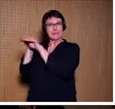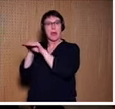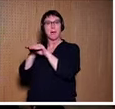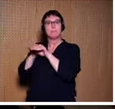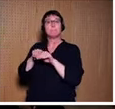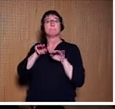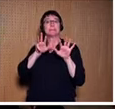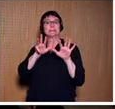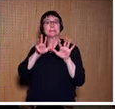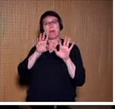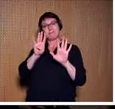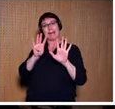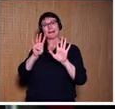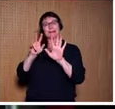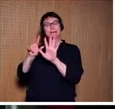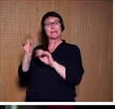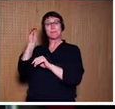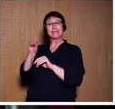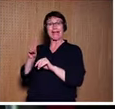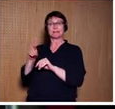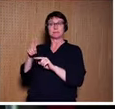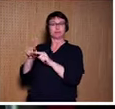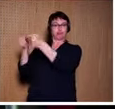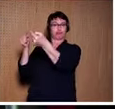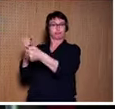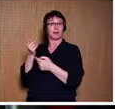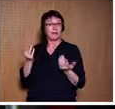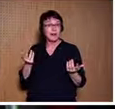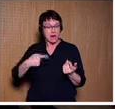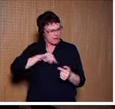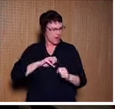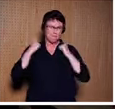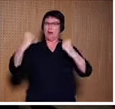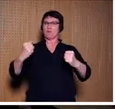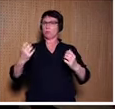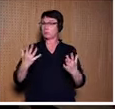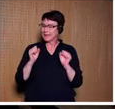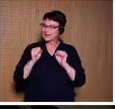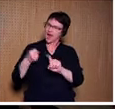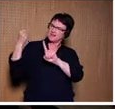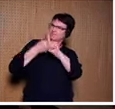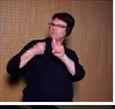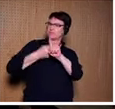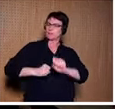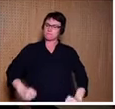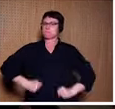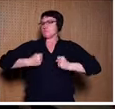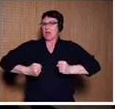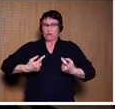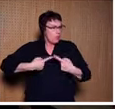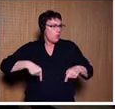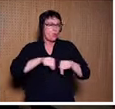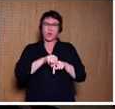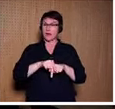We are better than this, and we have to be better than this. Powerful. So powerful, we are better than this.